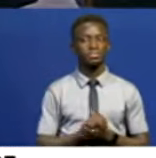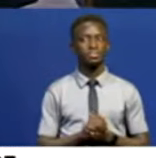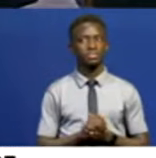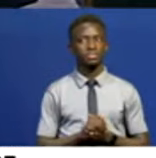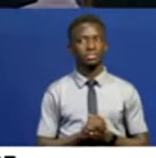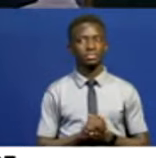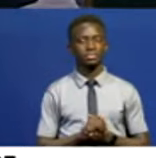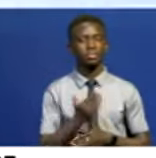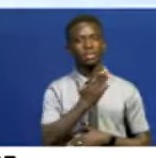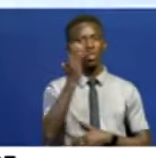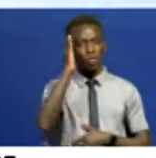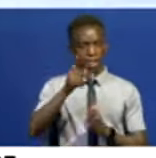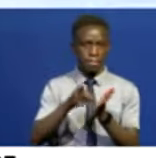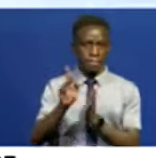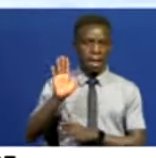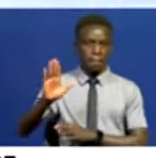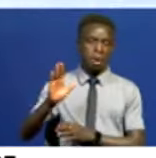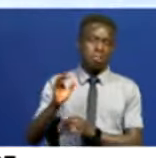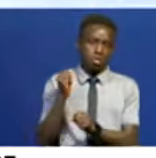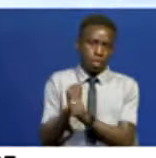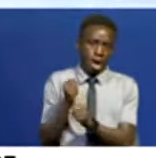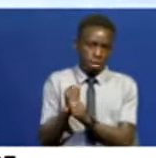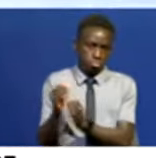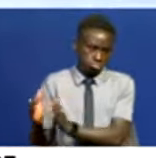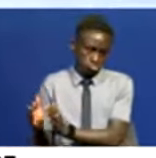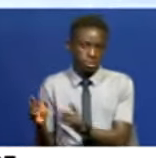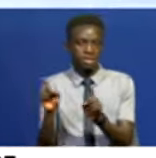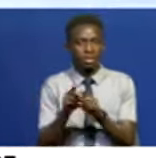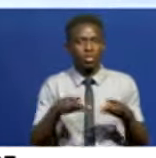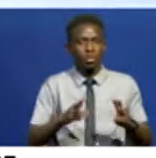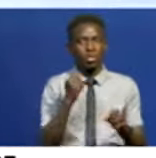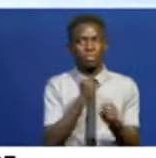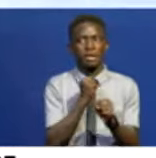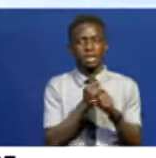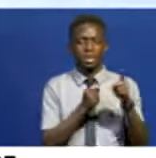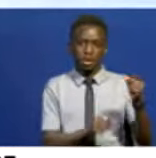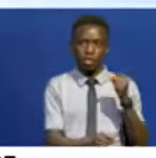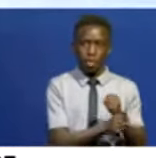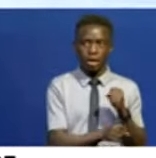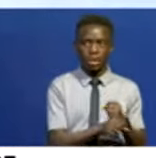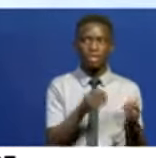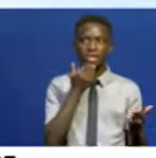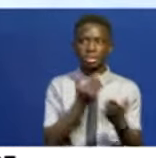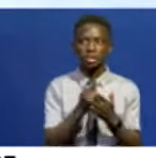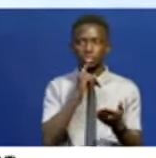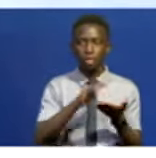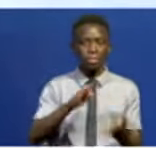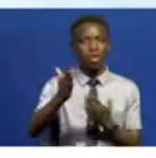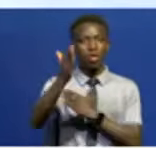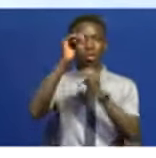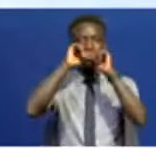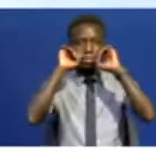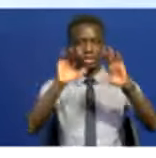They will pay their part as we all make this thing work. So asanteni sana, and God bless you.